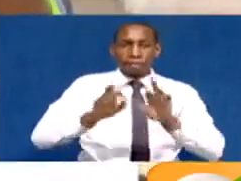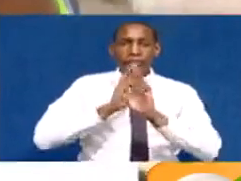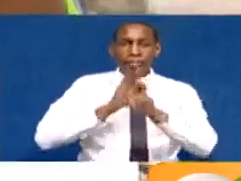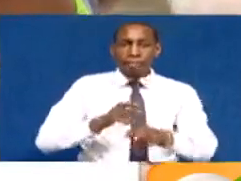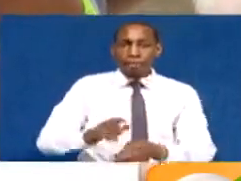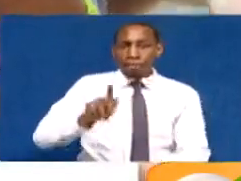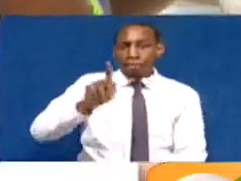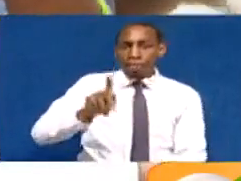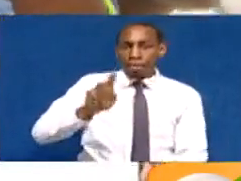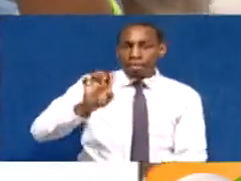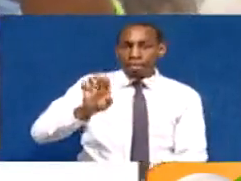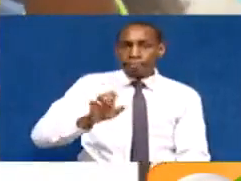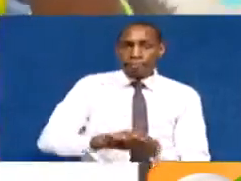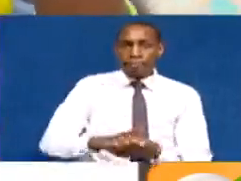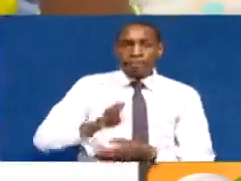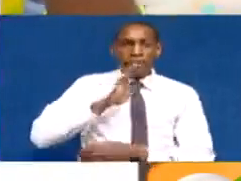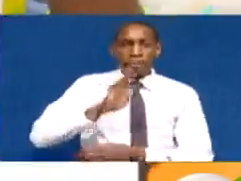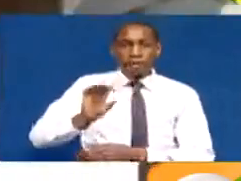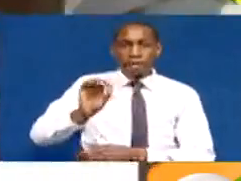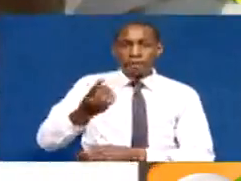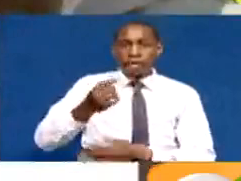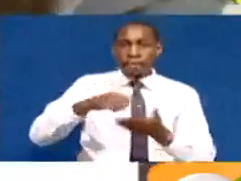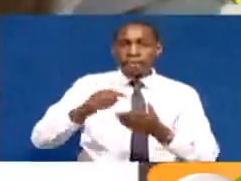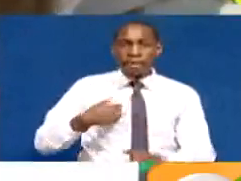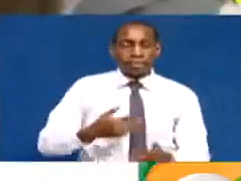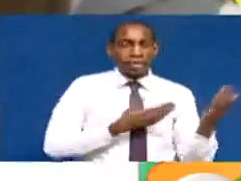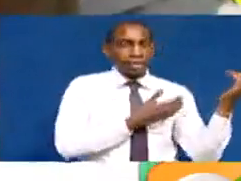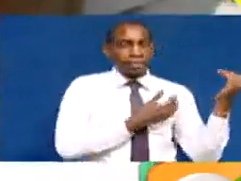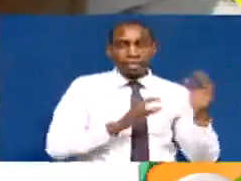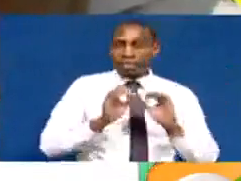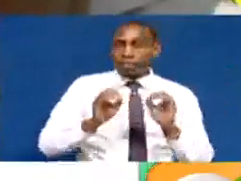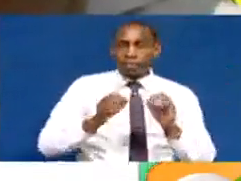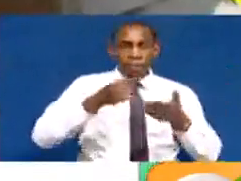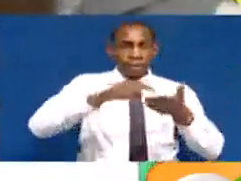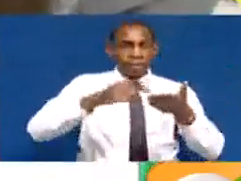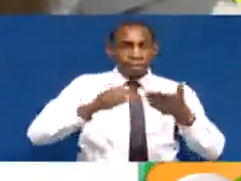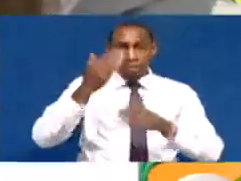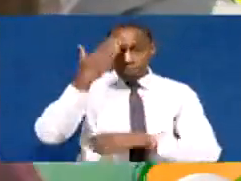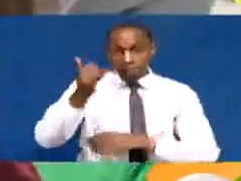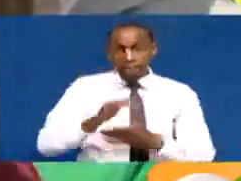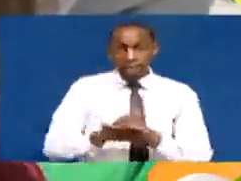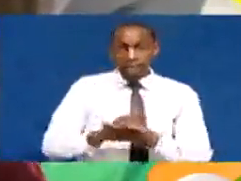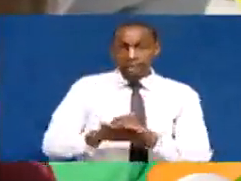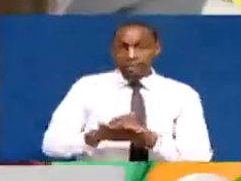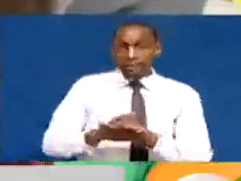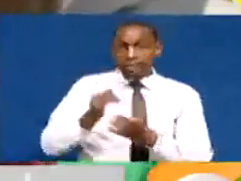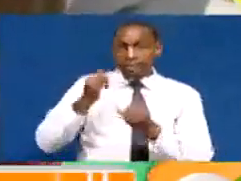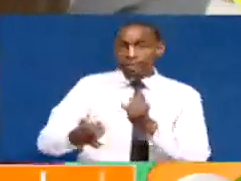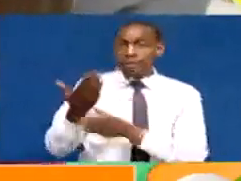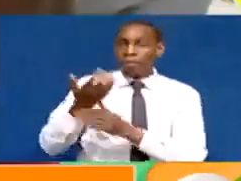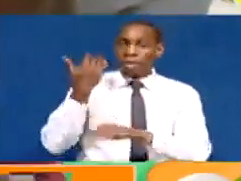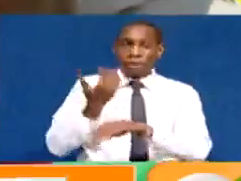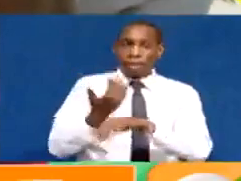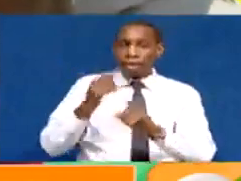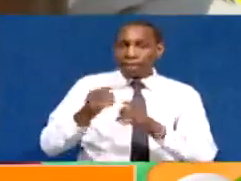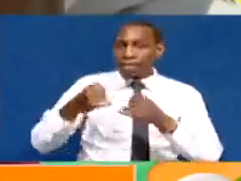in KCPE, posting 401 marks. I didn't expect to get these marks because the last paper was tough for me,